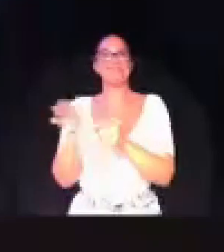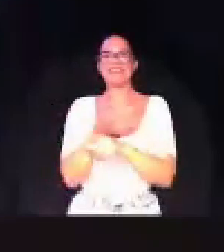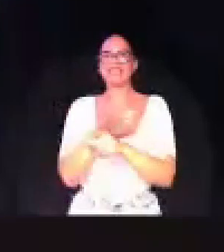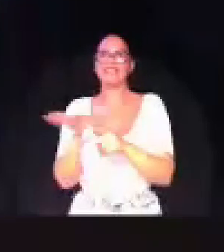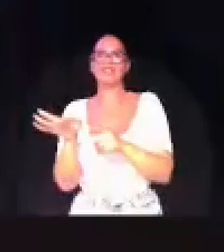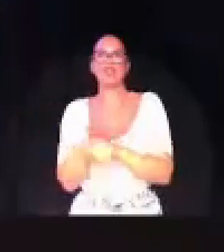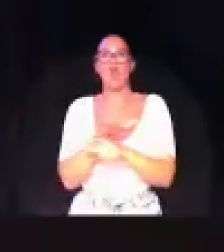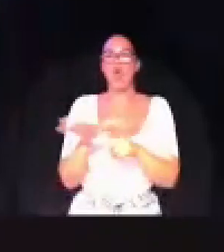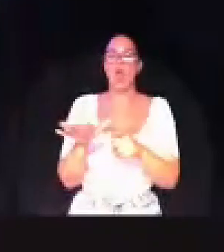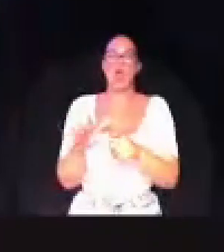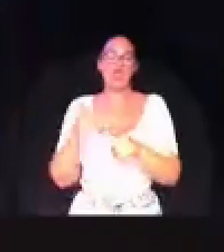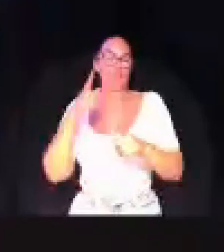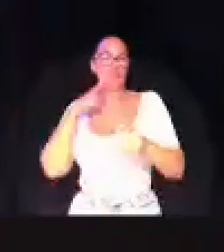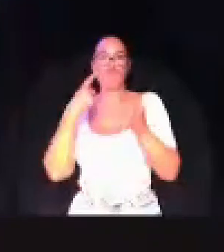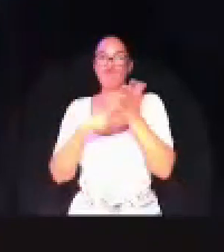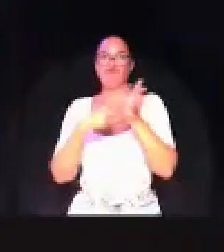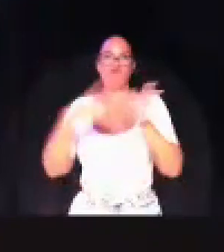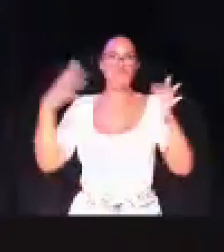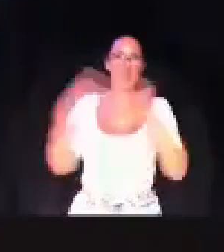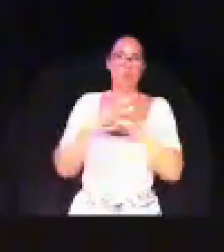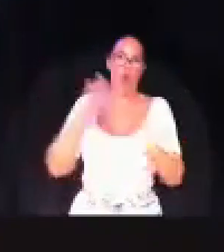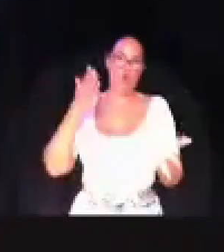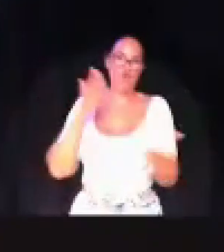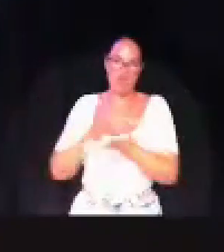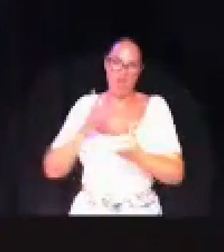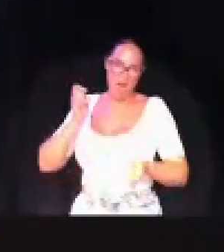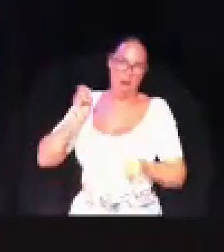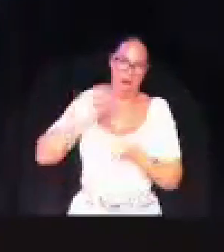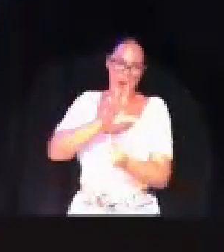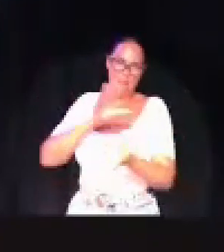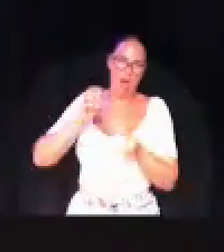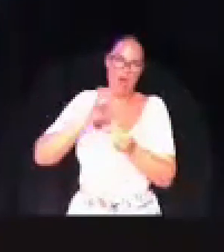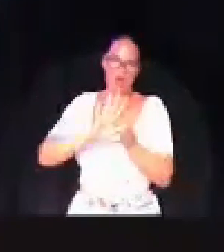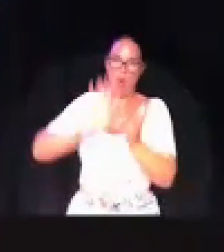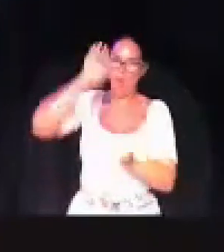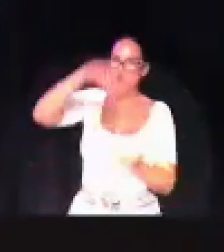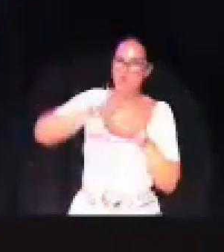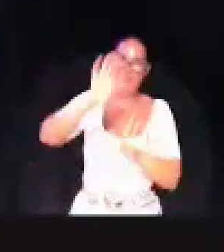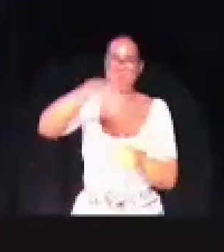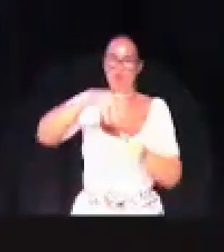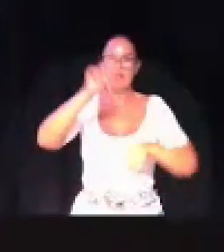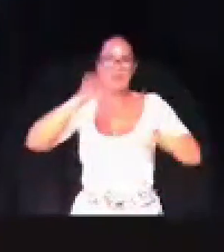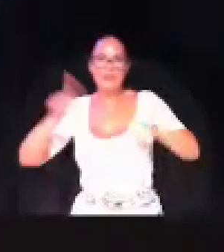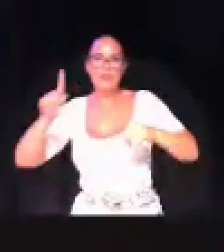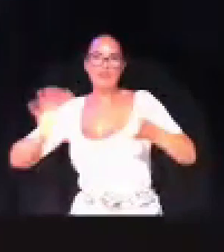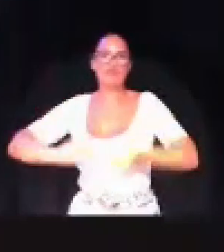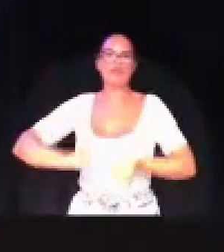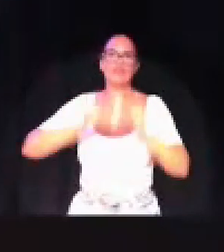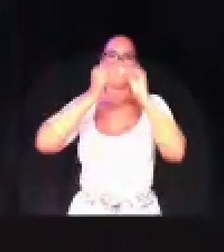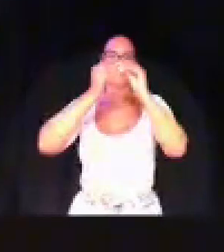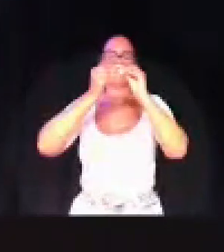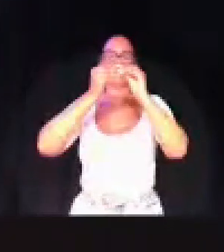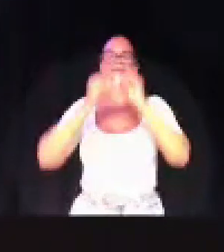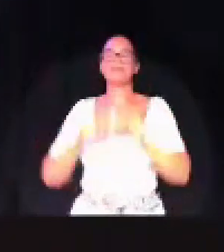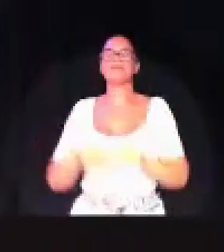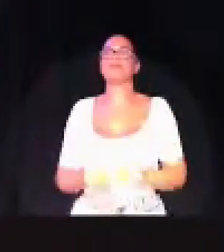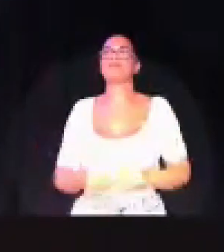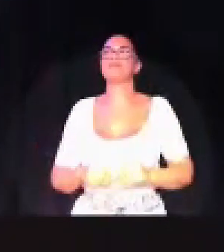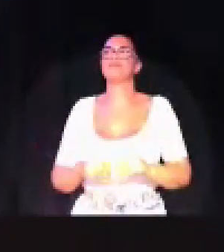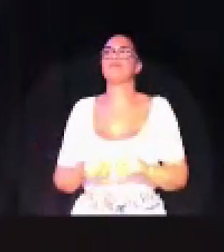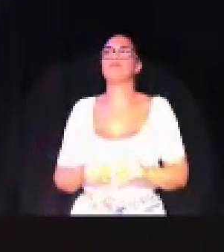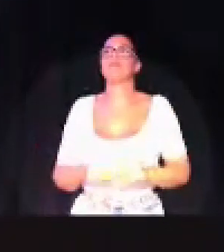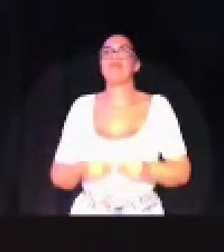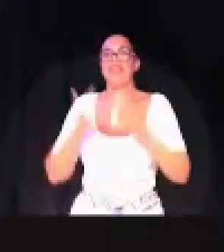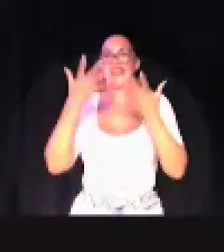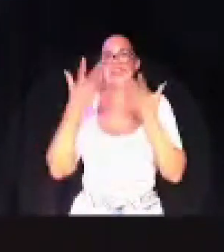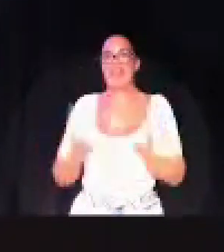like a raw output. So you'd get more kind of like of these extreme variations. But with this, it's kind of, with the calibration that I'm